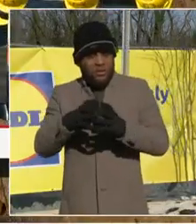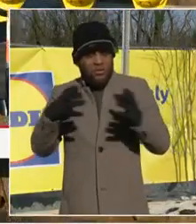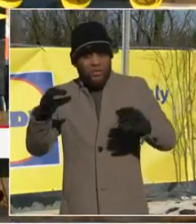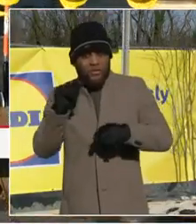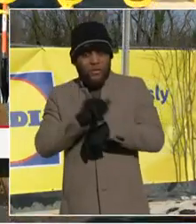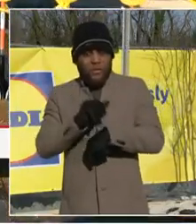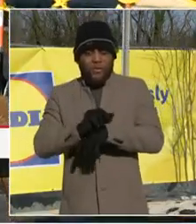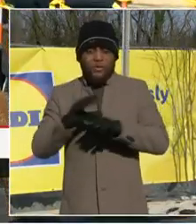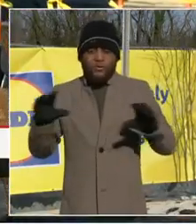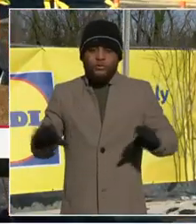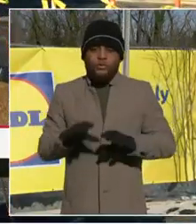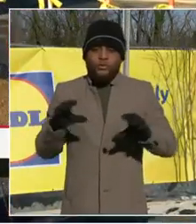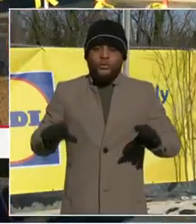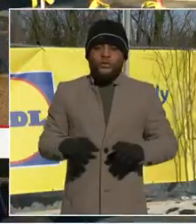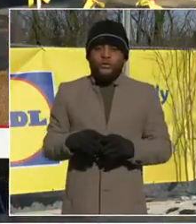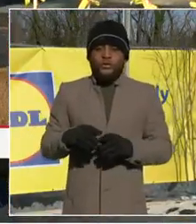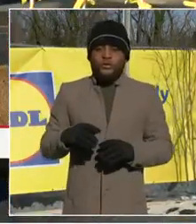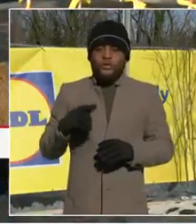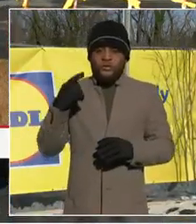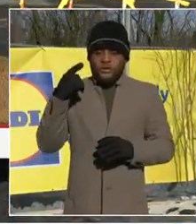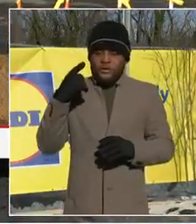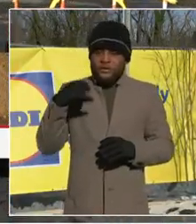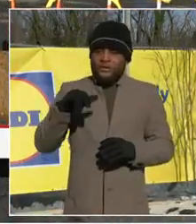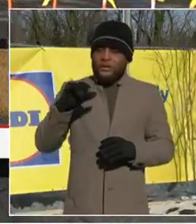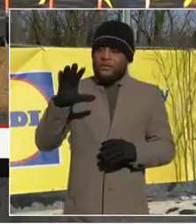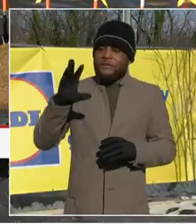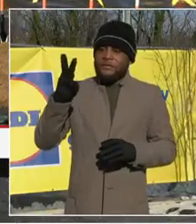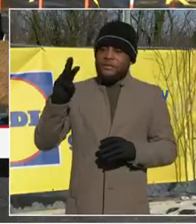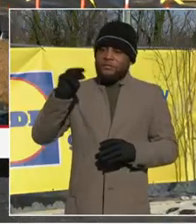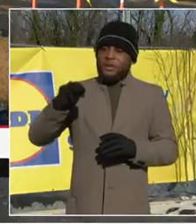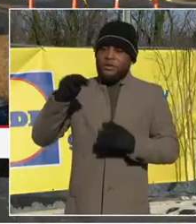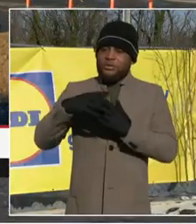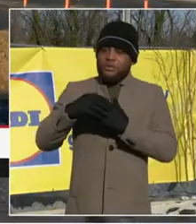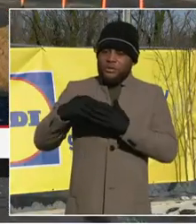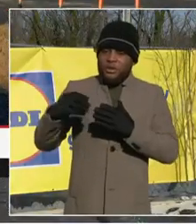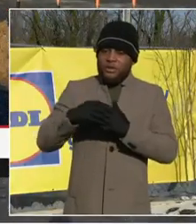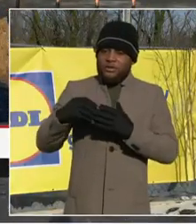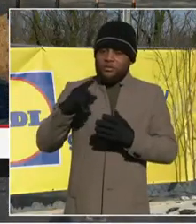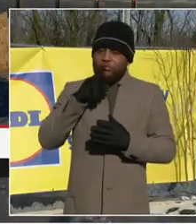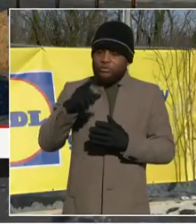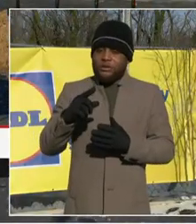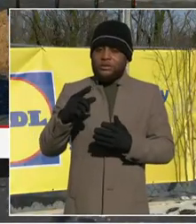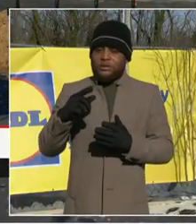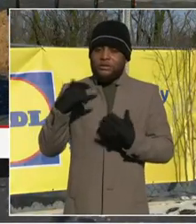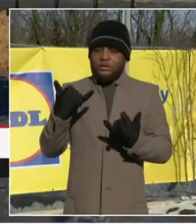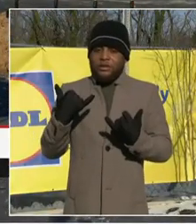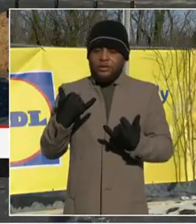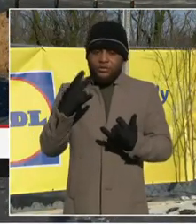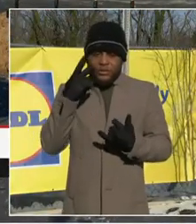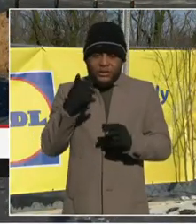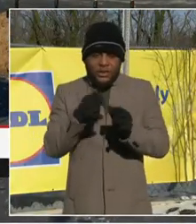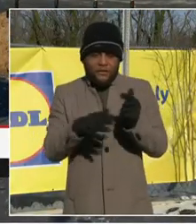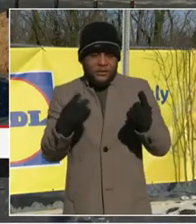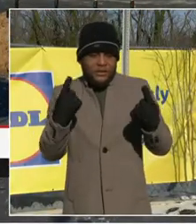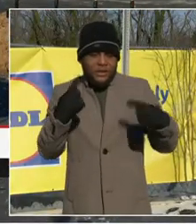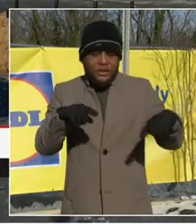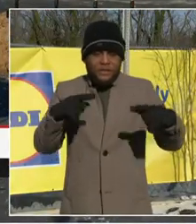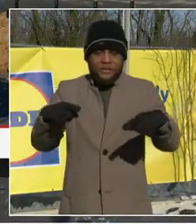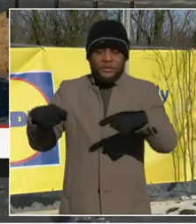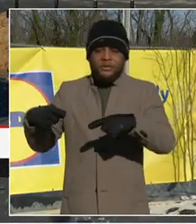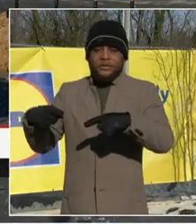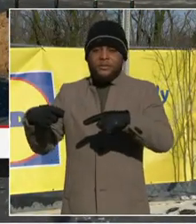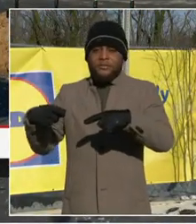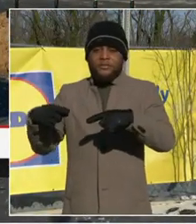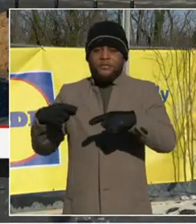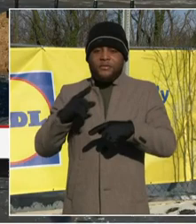years and $56 million to get this far at Skyland, in order for us to create more supermarkets, we're going to have to put that sort of investment